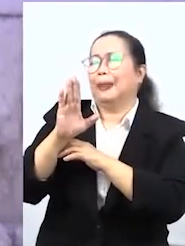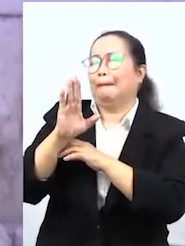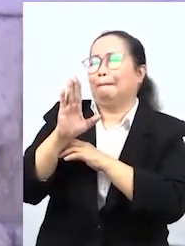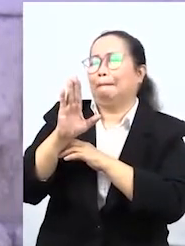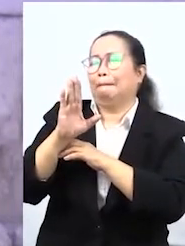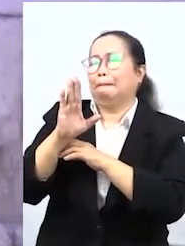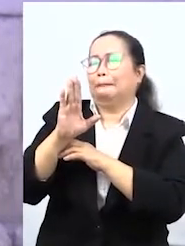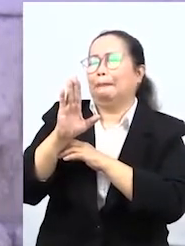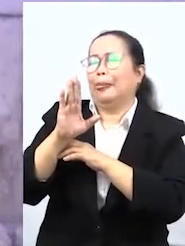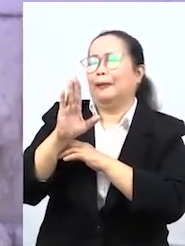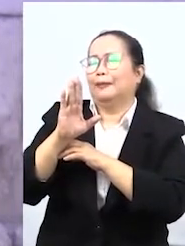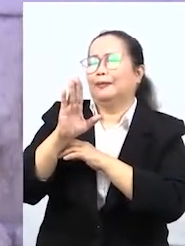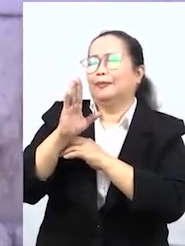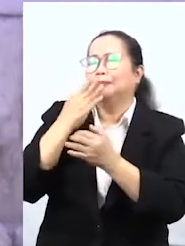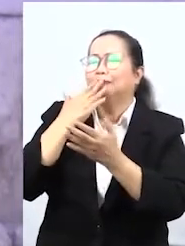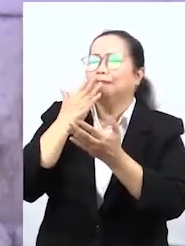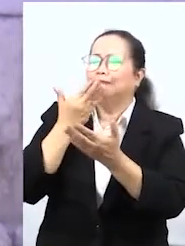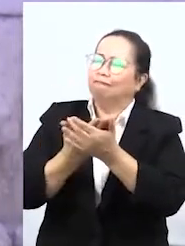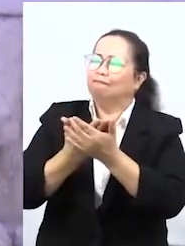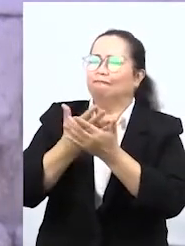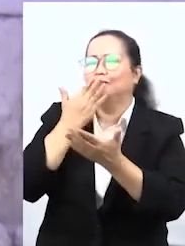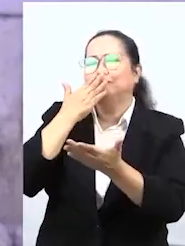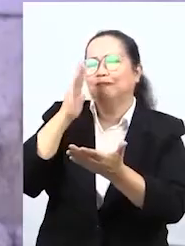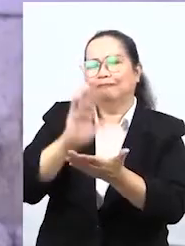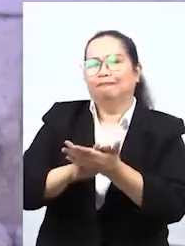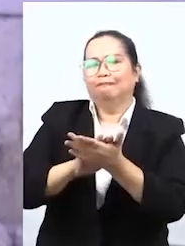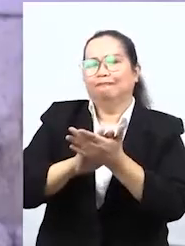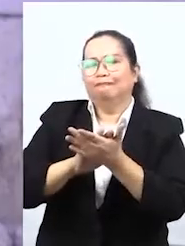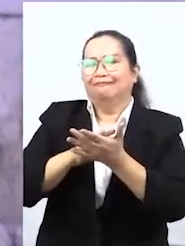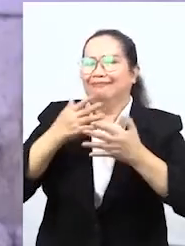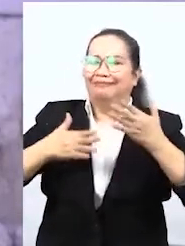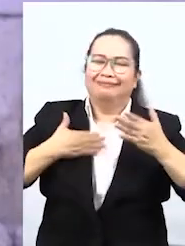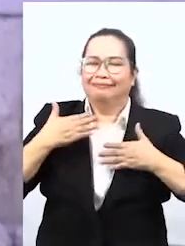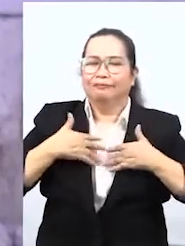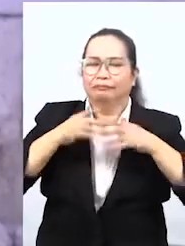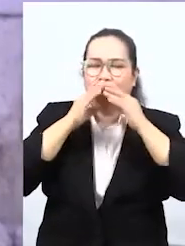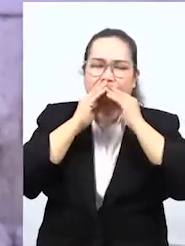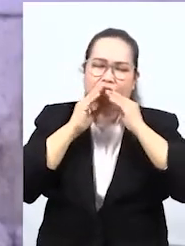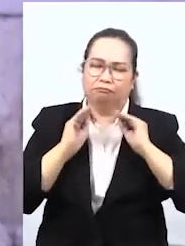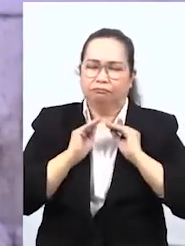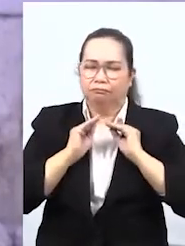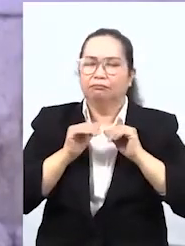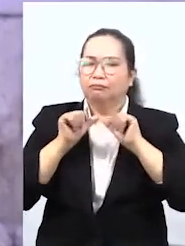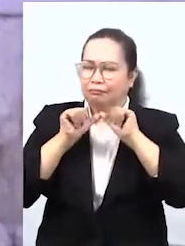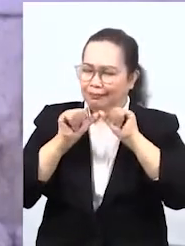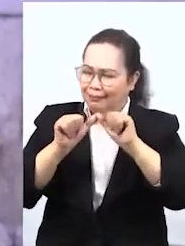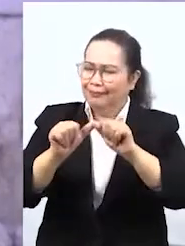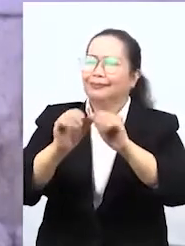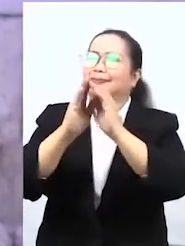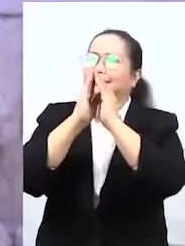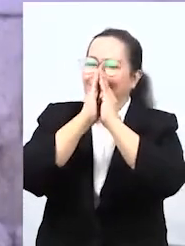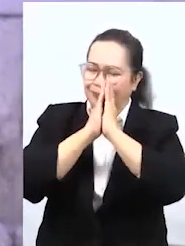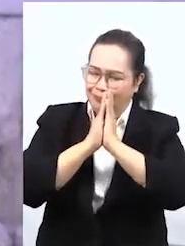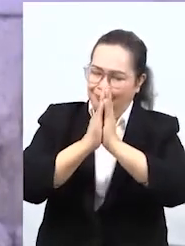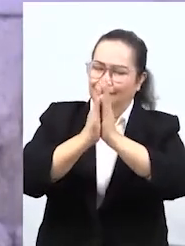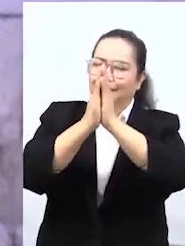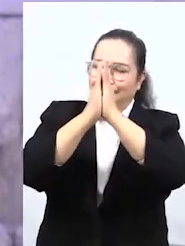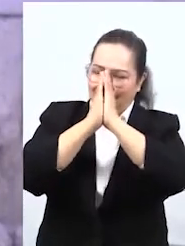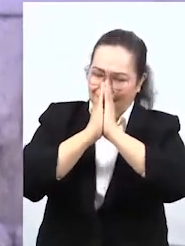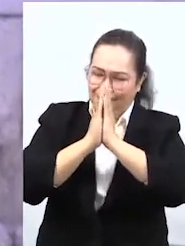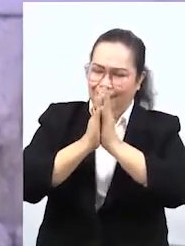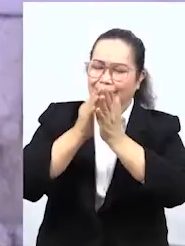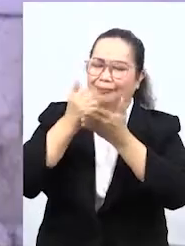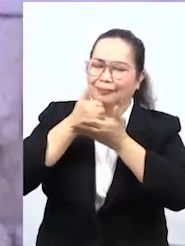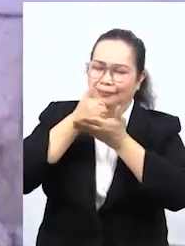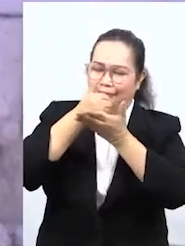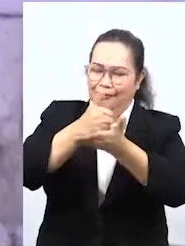you good or bad joyful or painful teach us to pray persistently help us